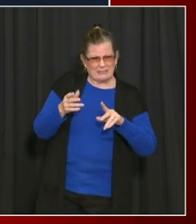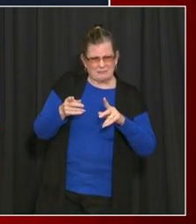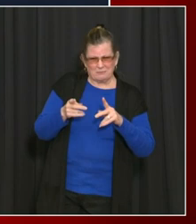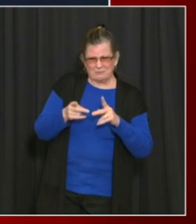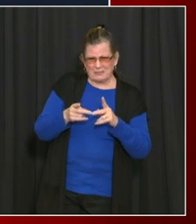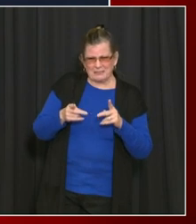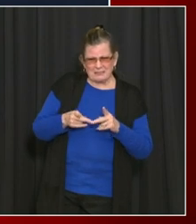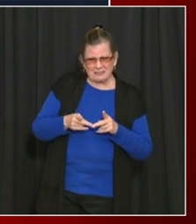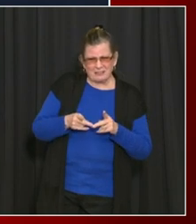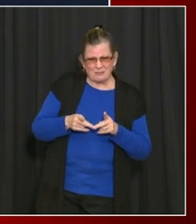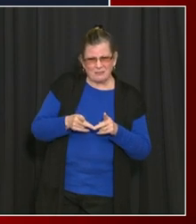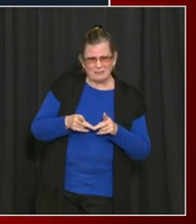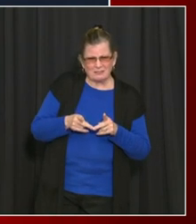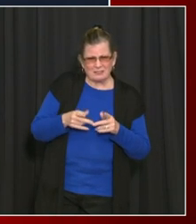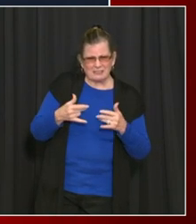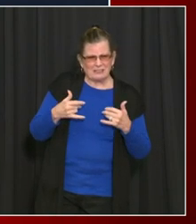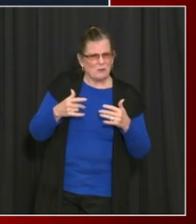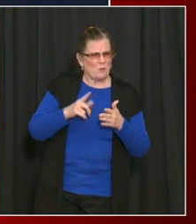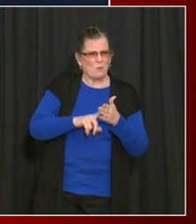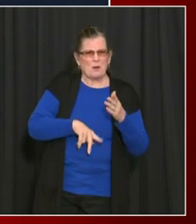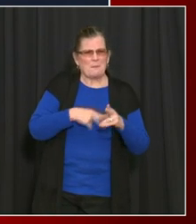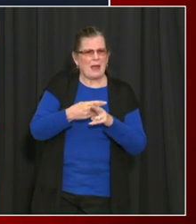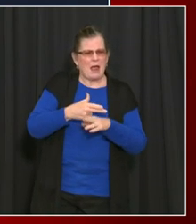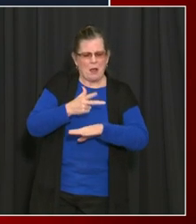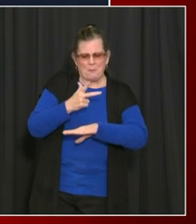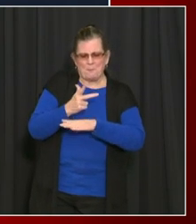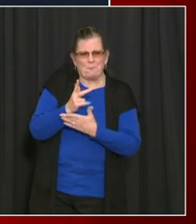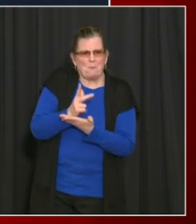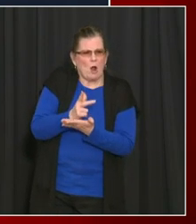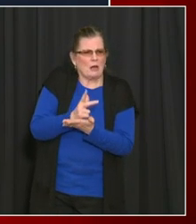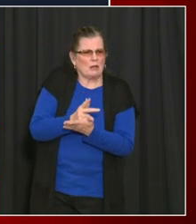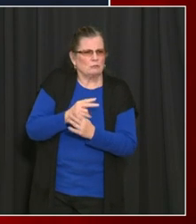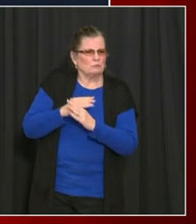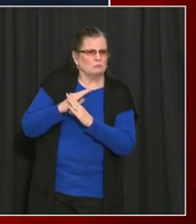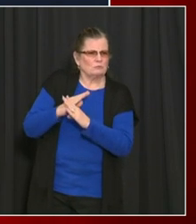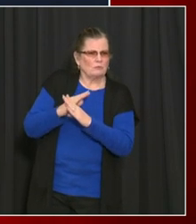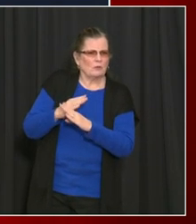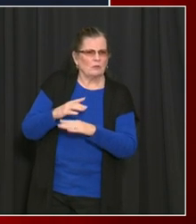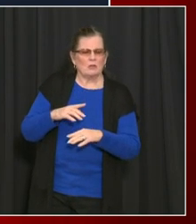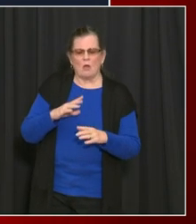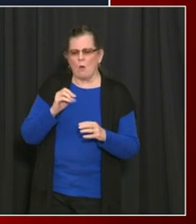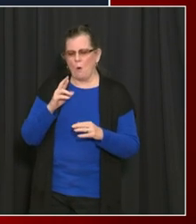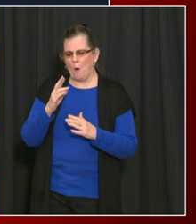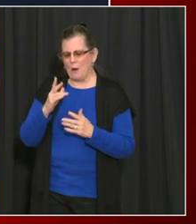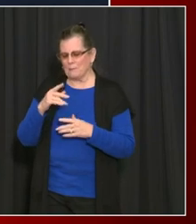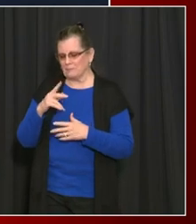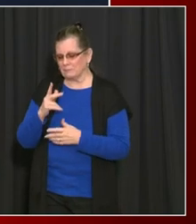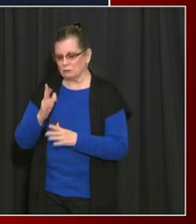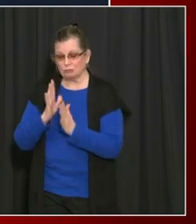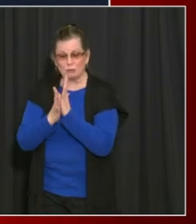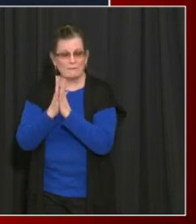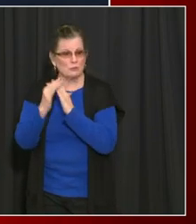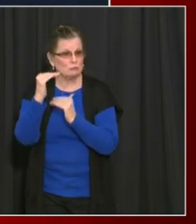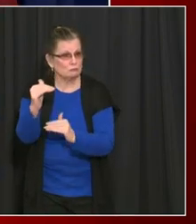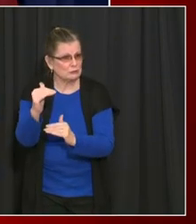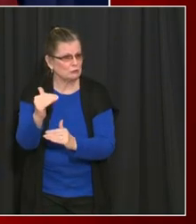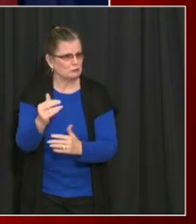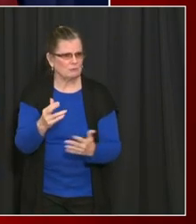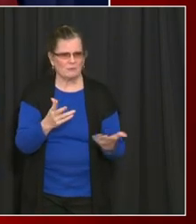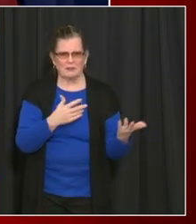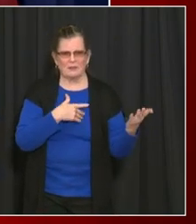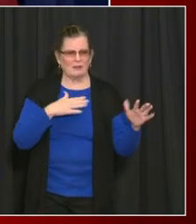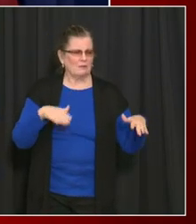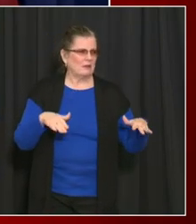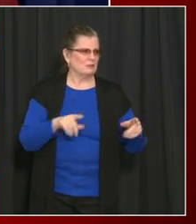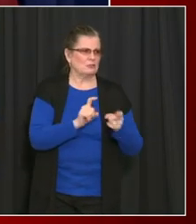have been. What about parking restrictions and traffic restrictions that are currently in place? We haven't changed any